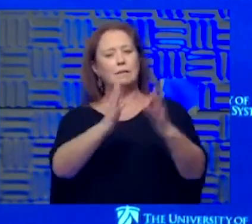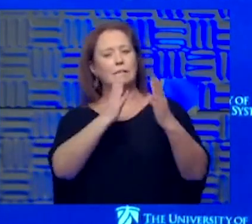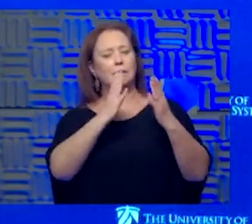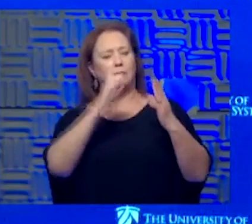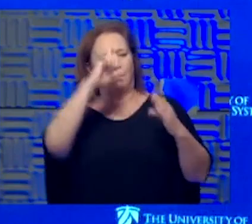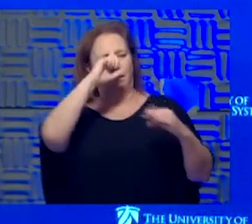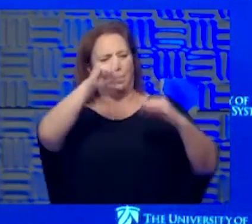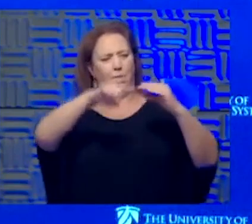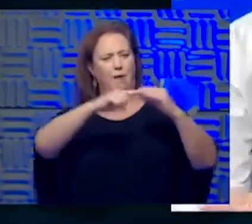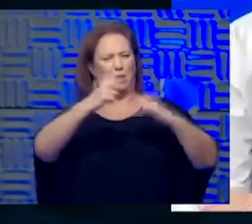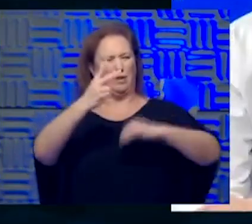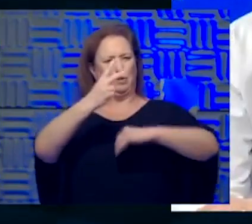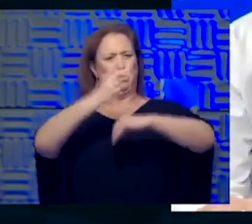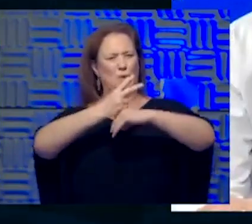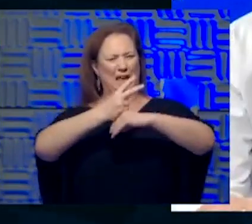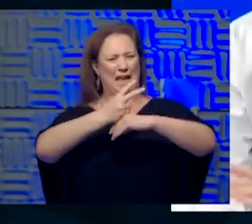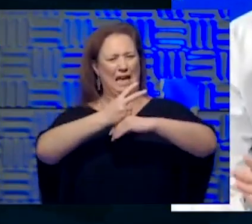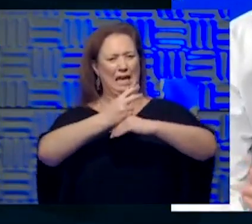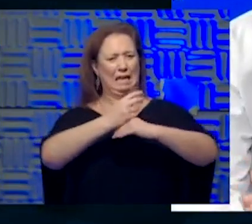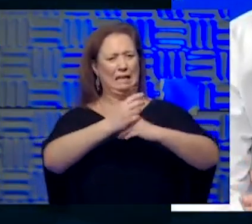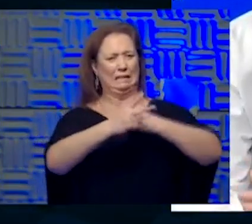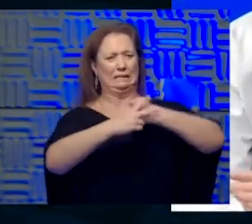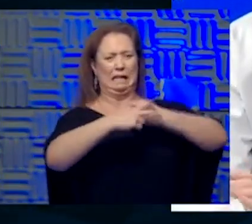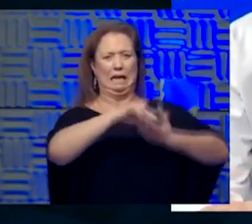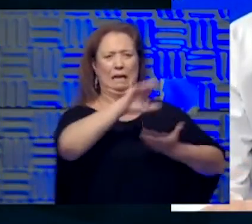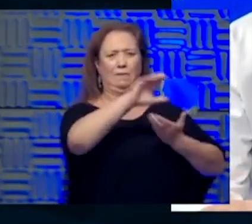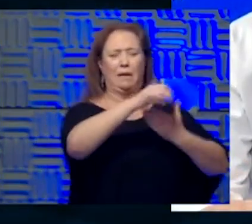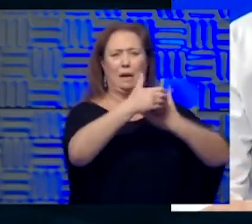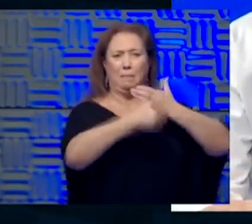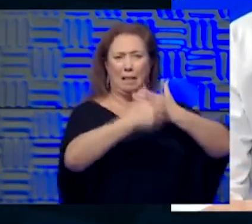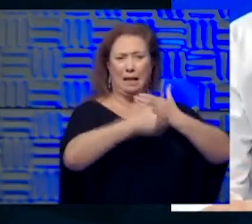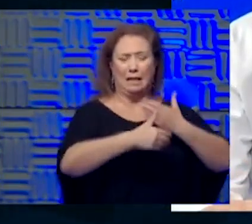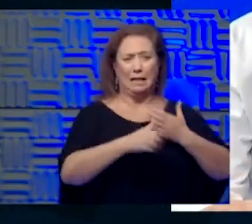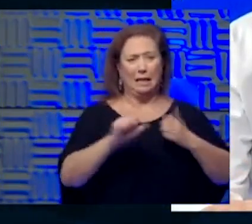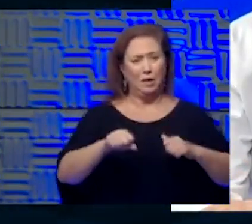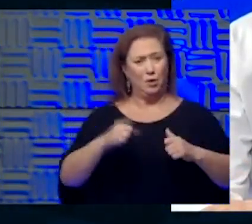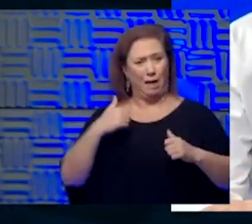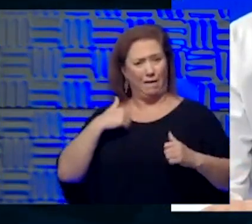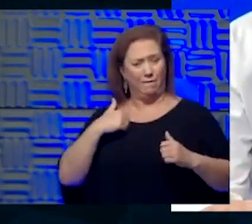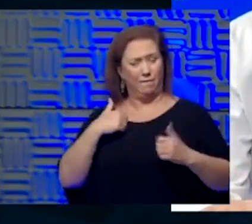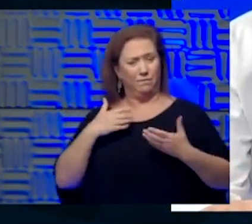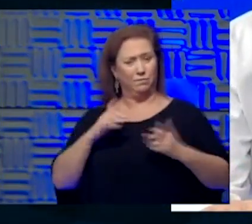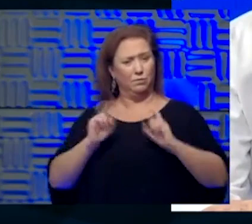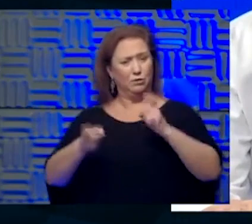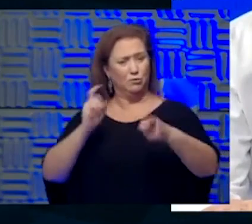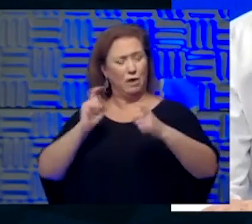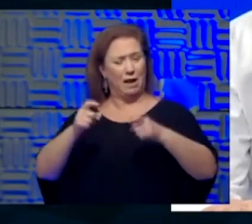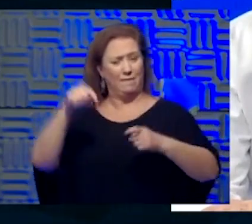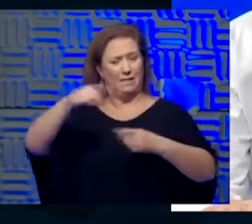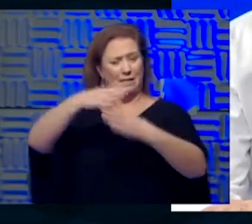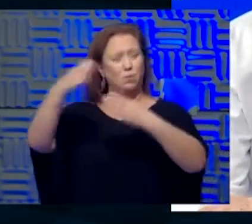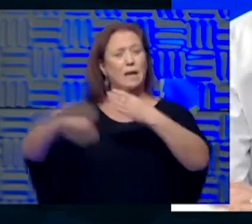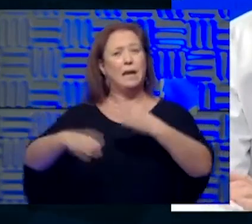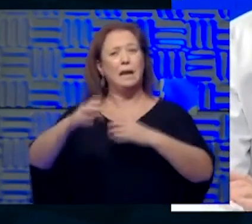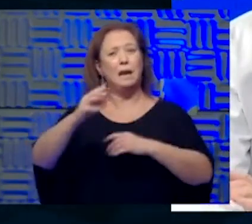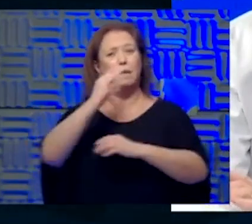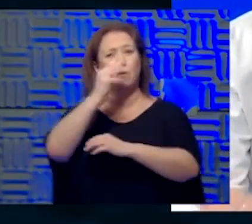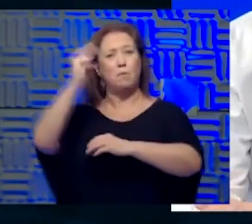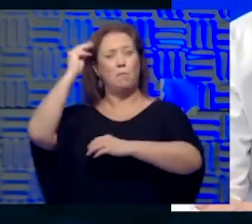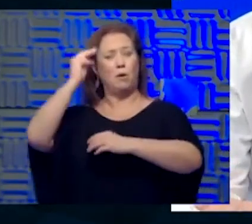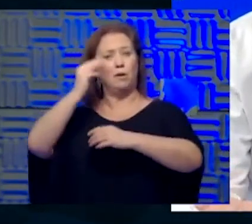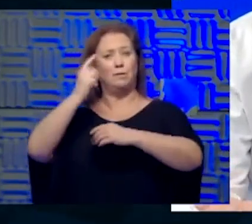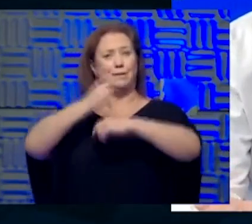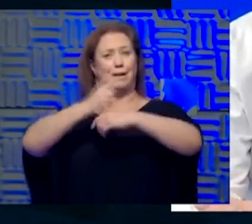about 2-day supply isn't very long. Are you able to have community blood drives over Memorial Day weekend? Can people still come in and donate even over a